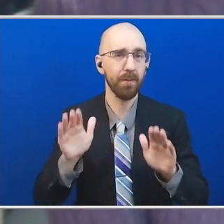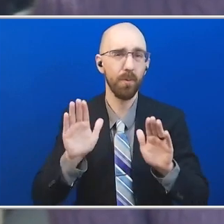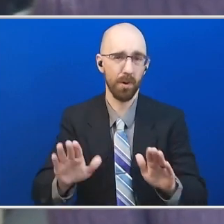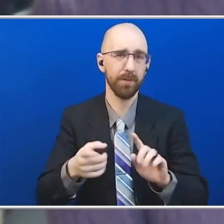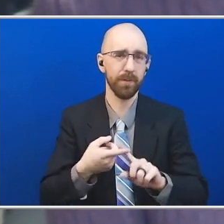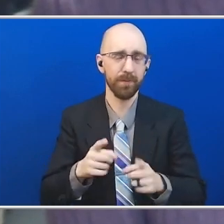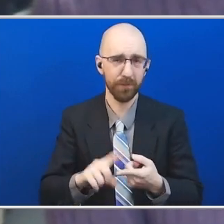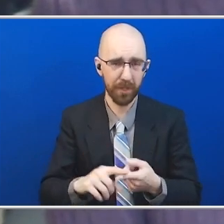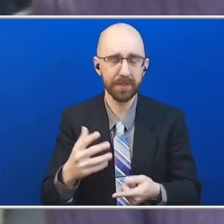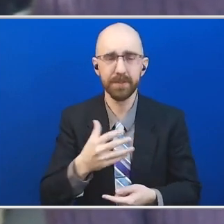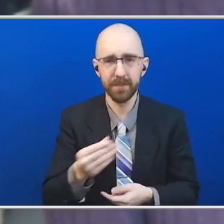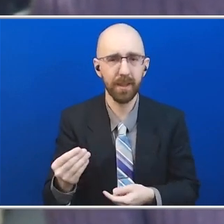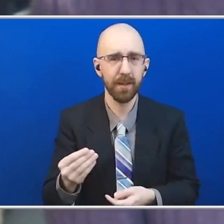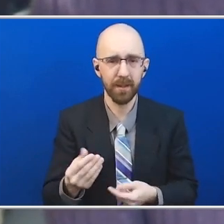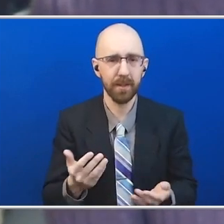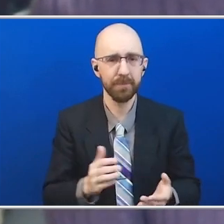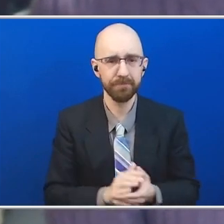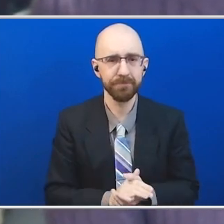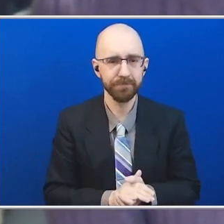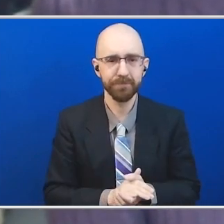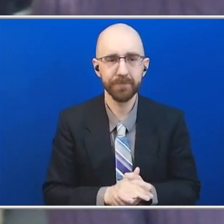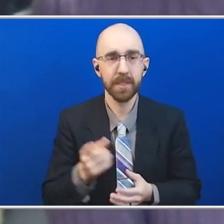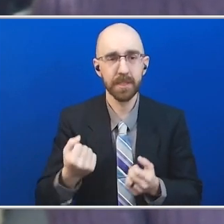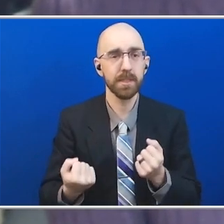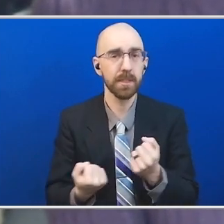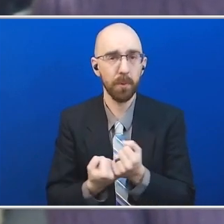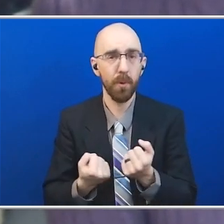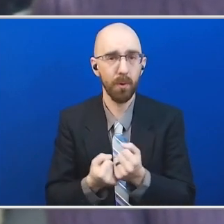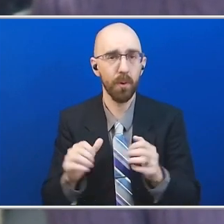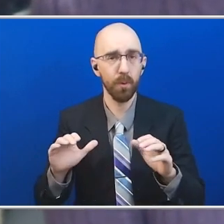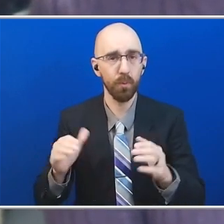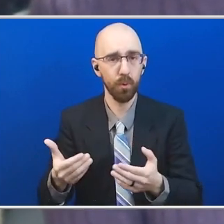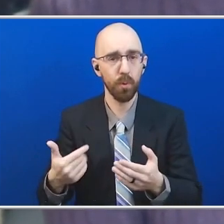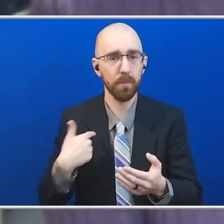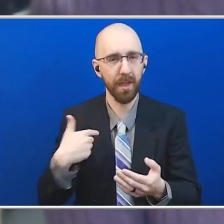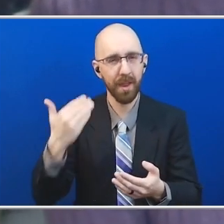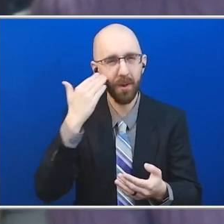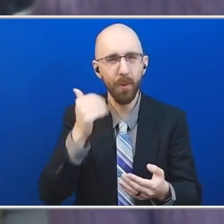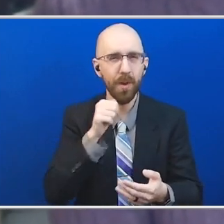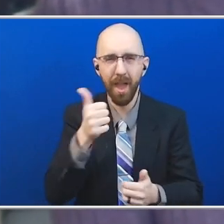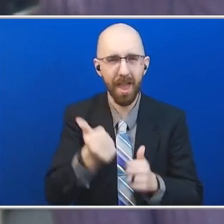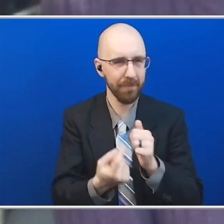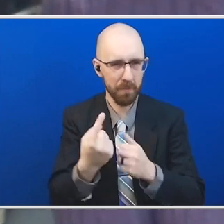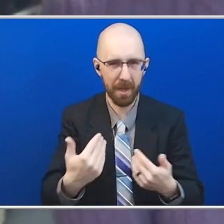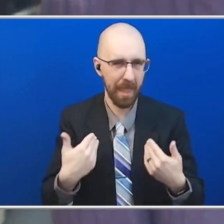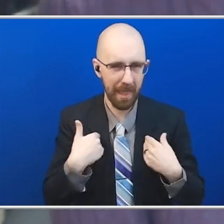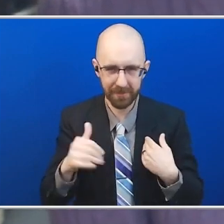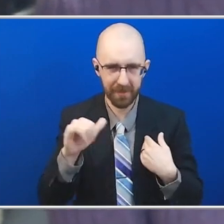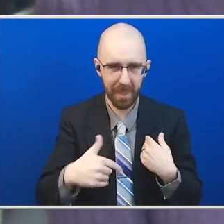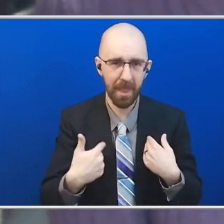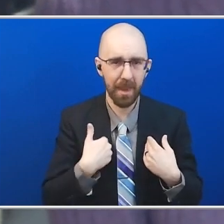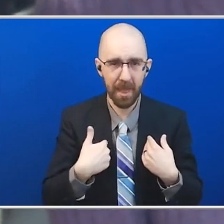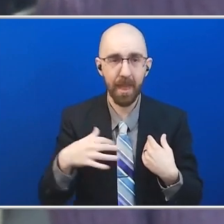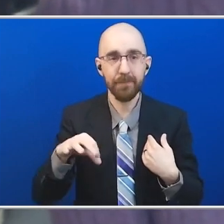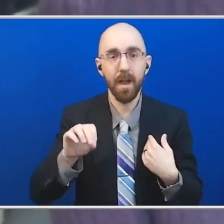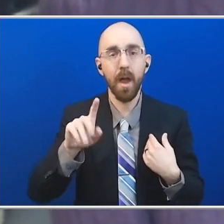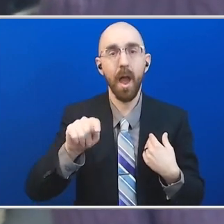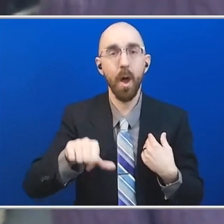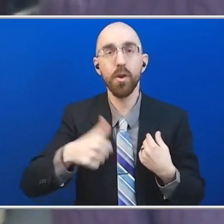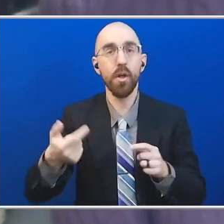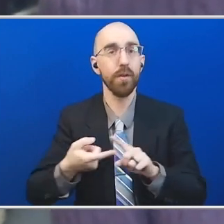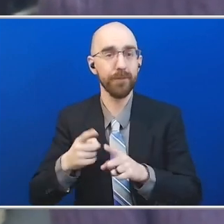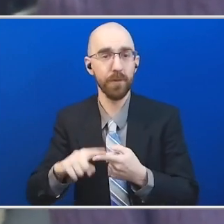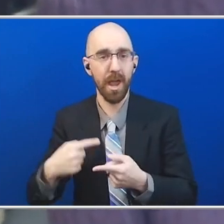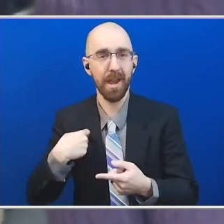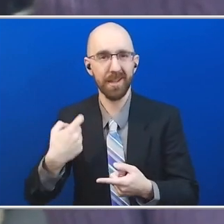and it's a support group that I know not everyone has. And I just found out another friend of mine, I just had lunch with